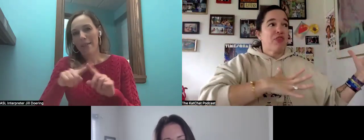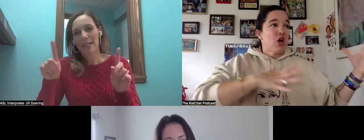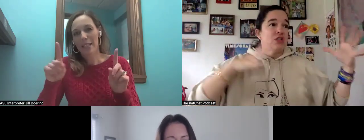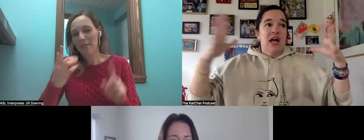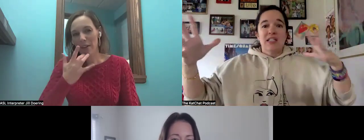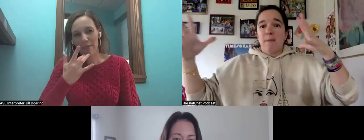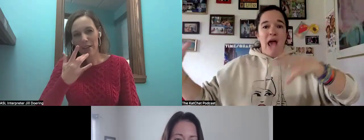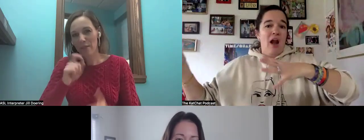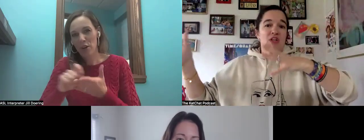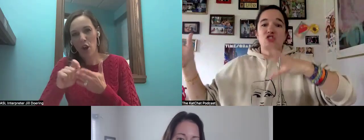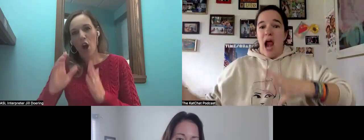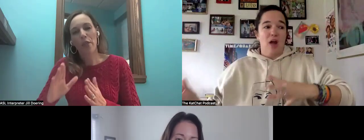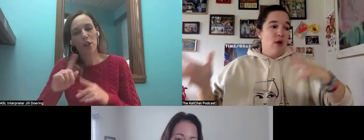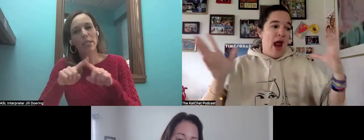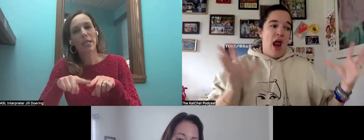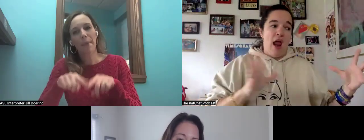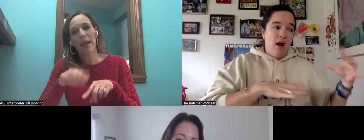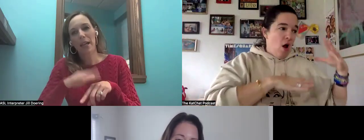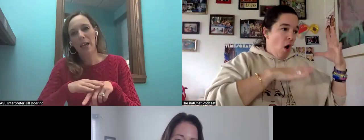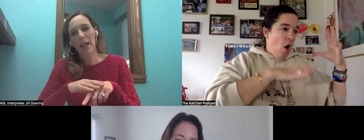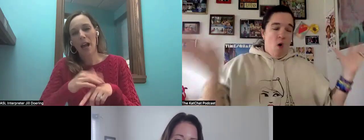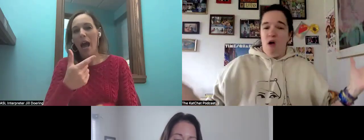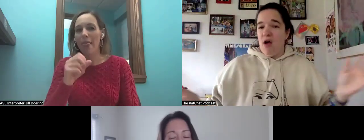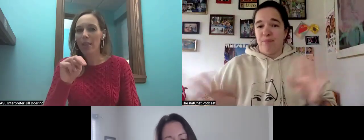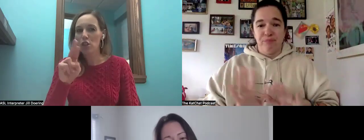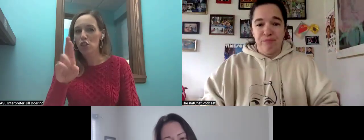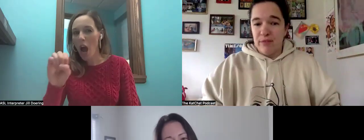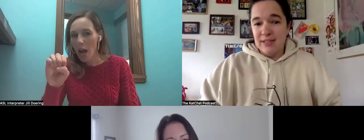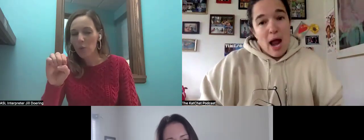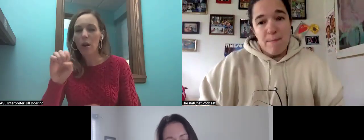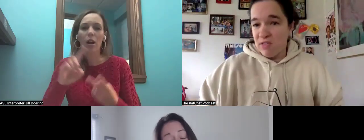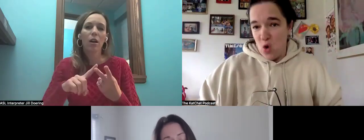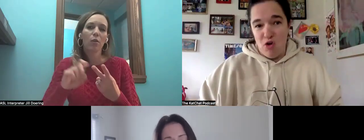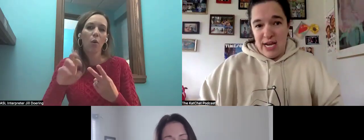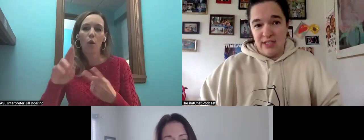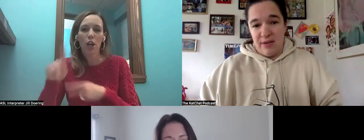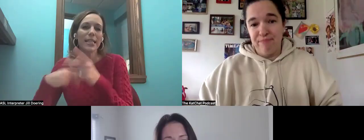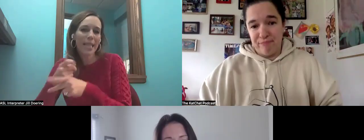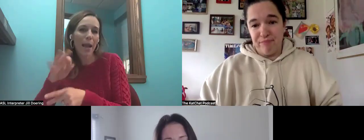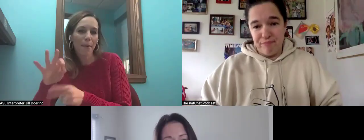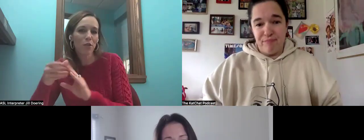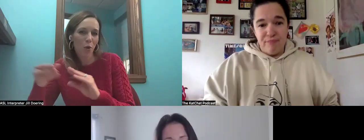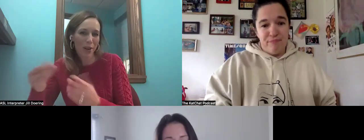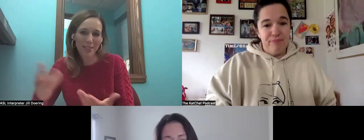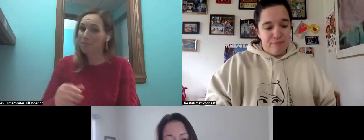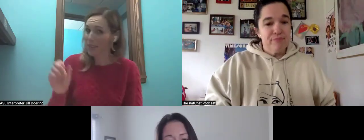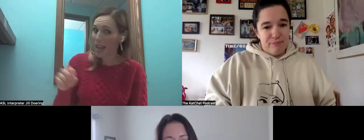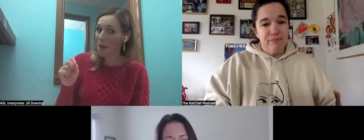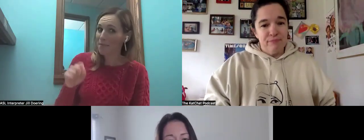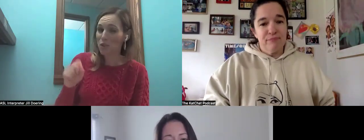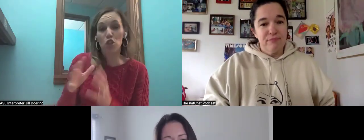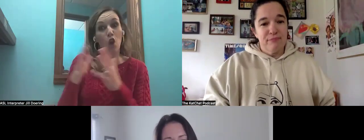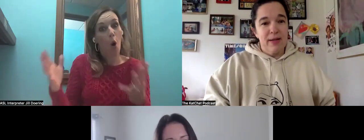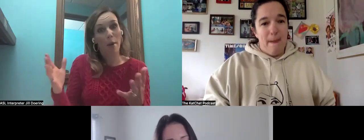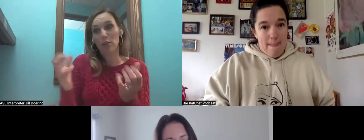favorite authors depending on the genre Right. or type Right. of story. Yeah. There's so much,